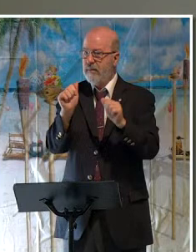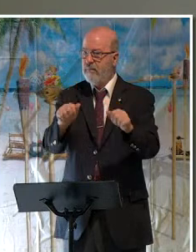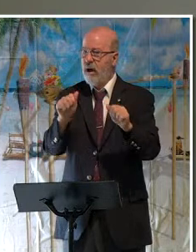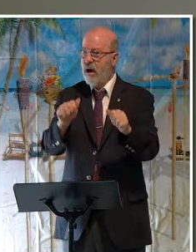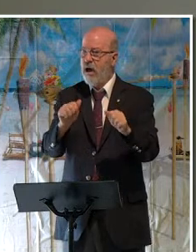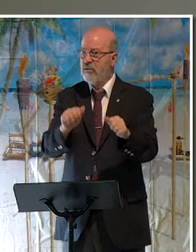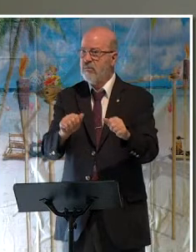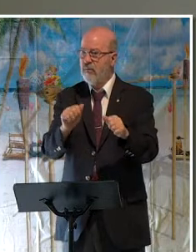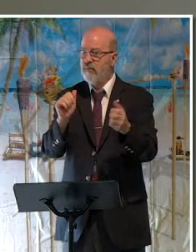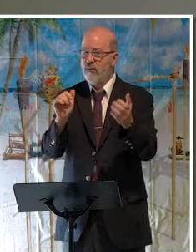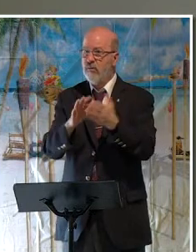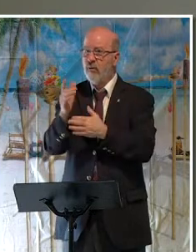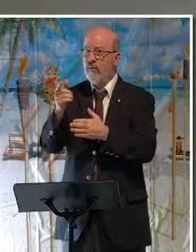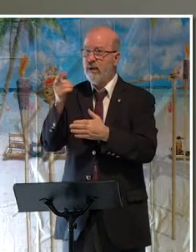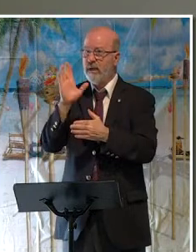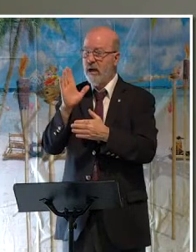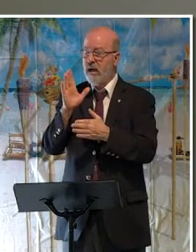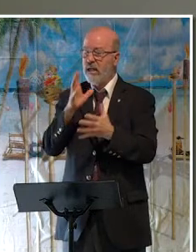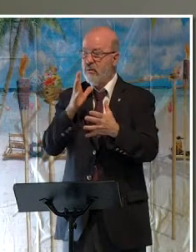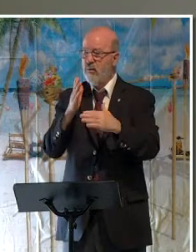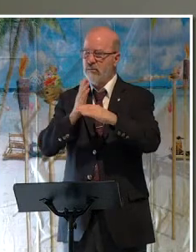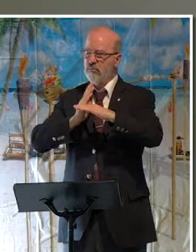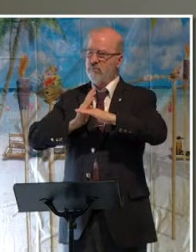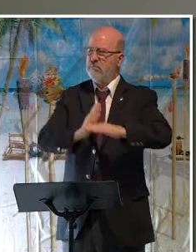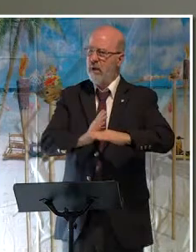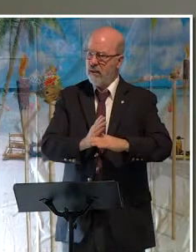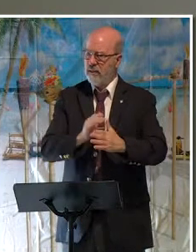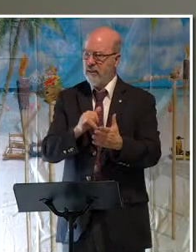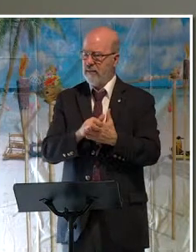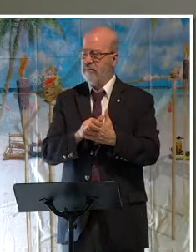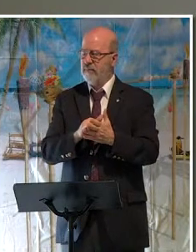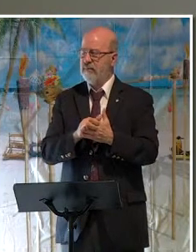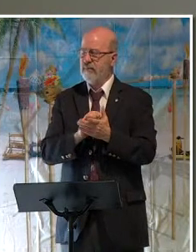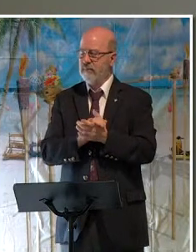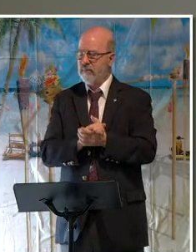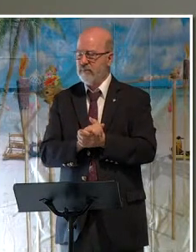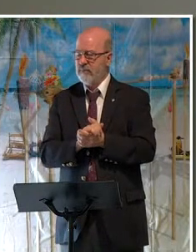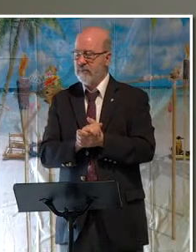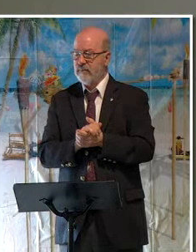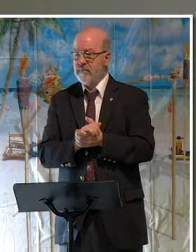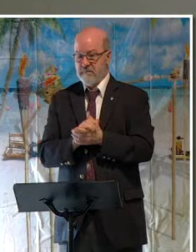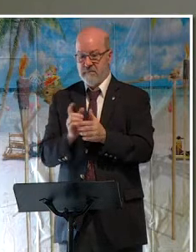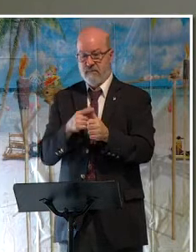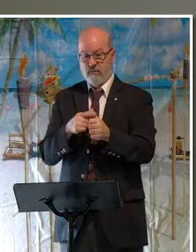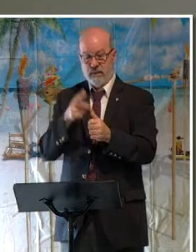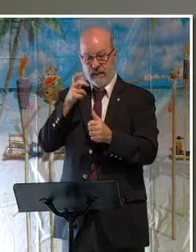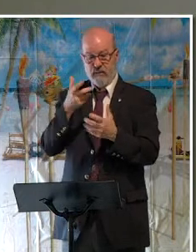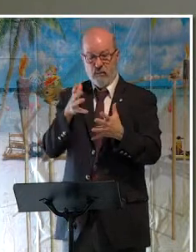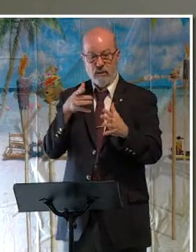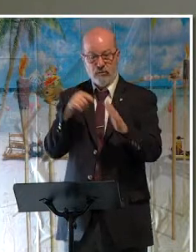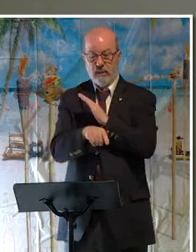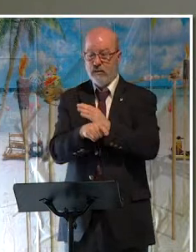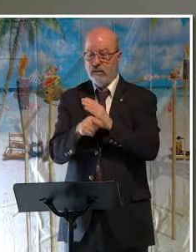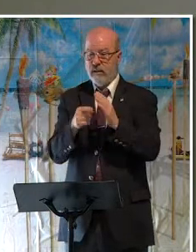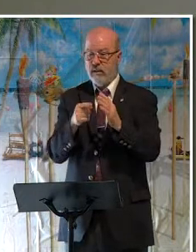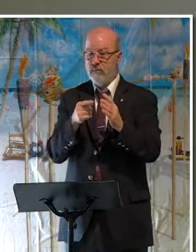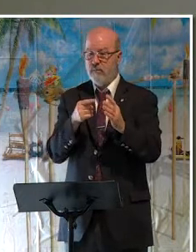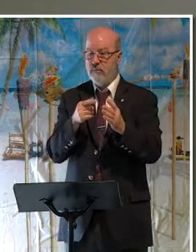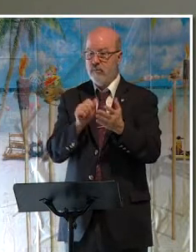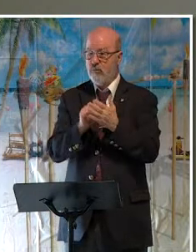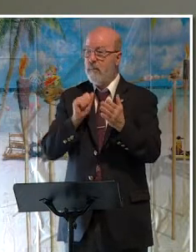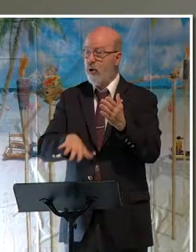potential for glorifying God is concerned. He first of all seeks to kill them through